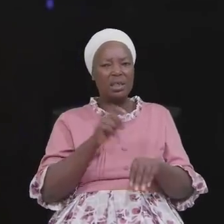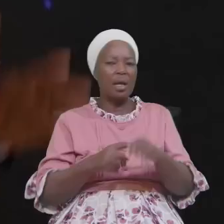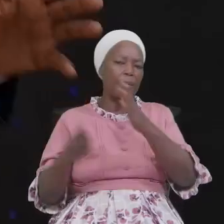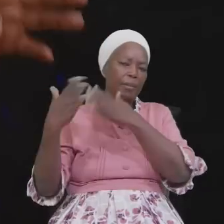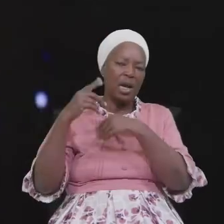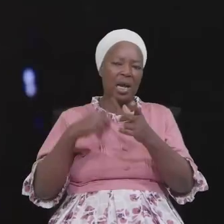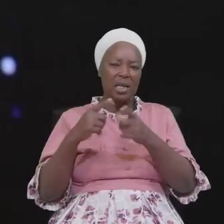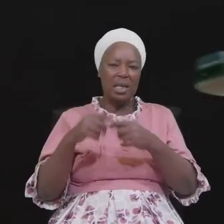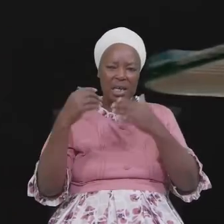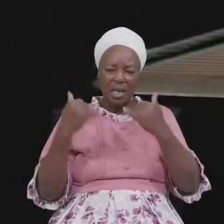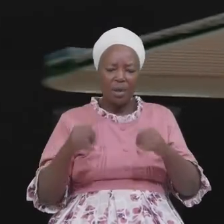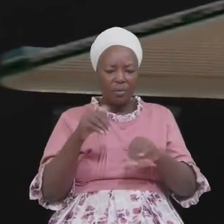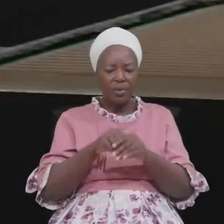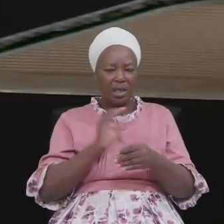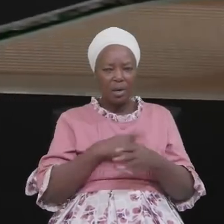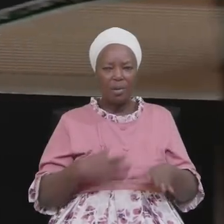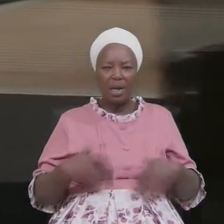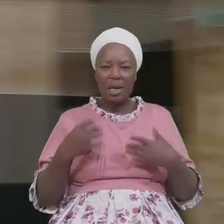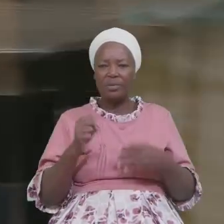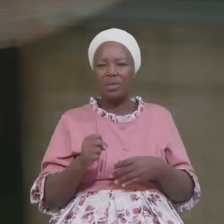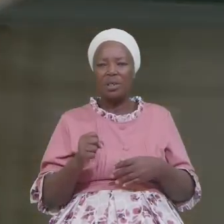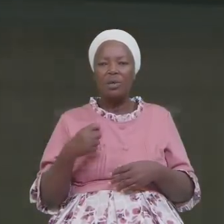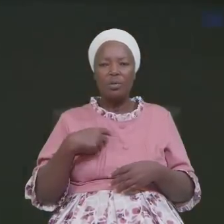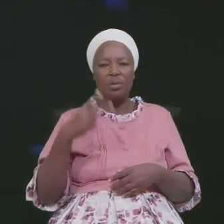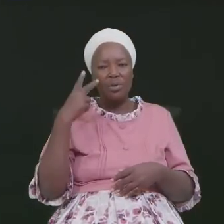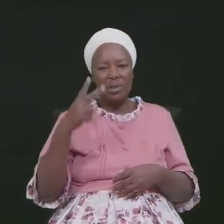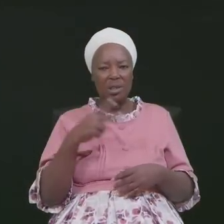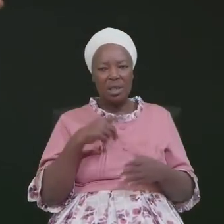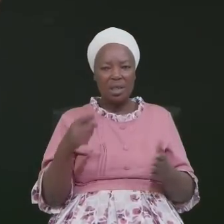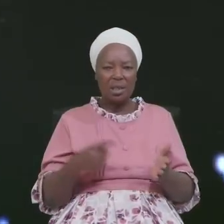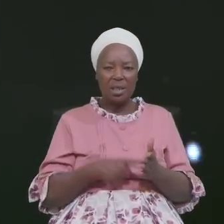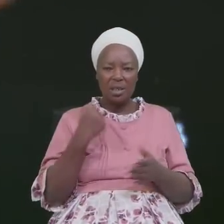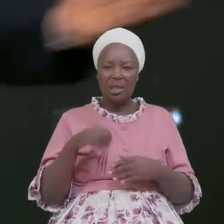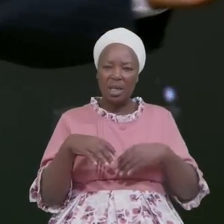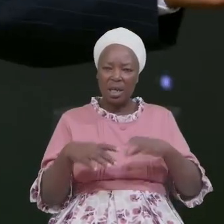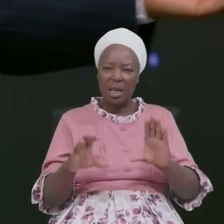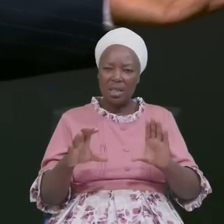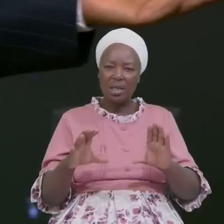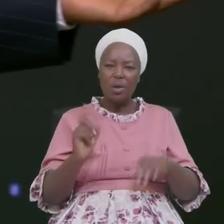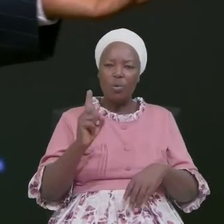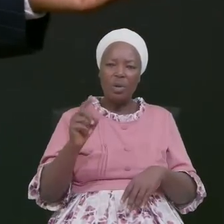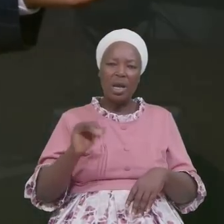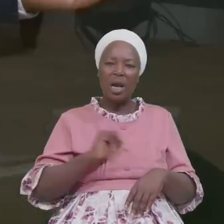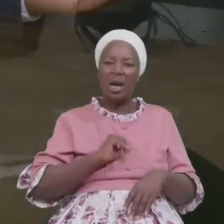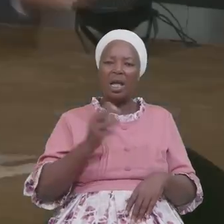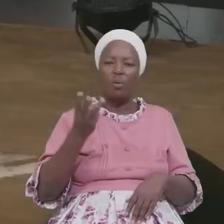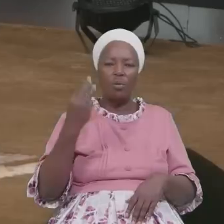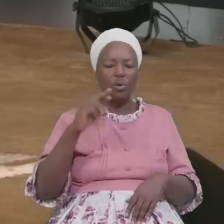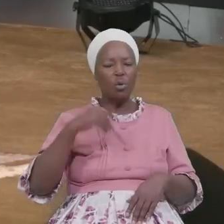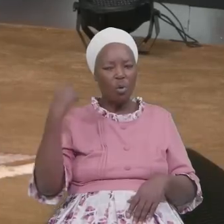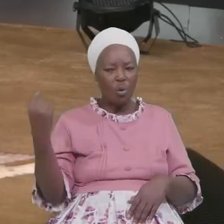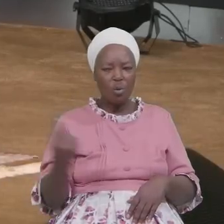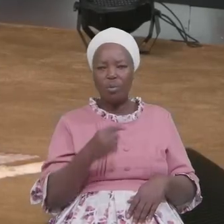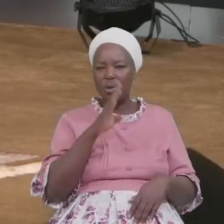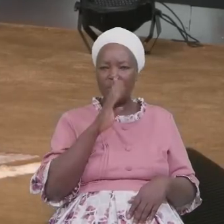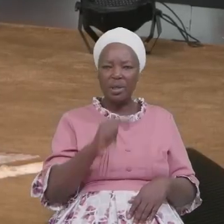now in our lives, we're looking at this, the class where I've always been, the